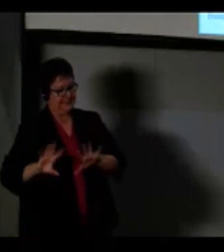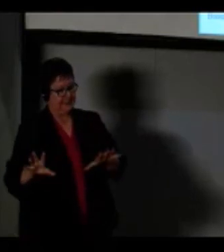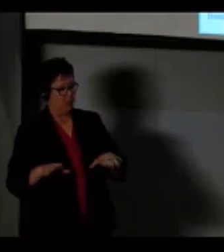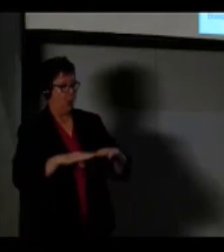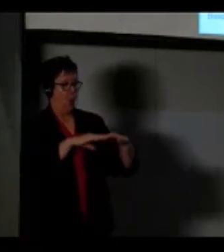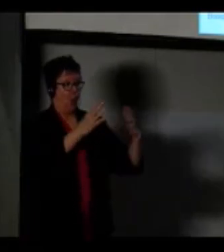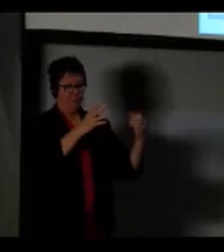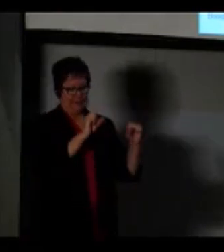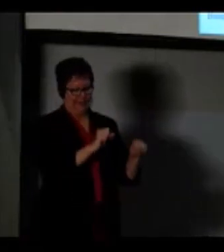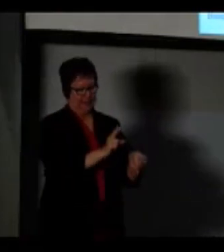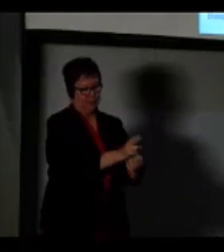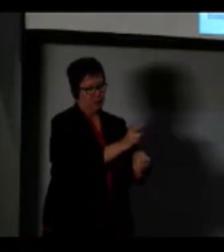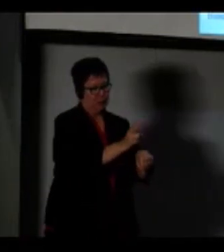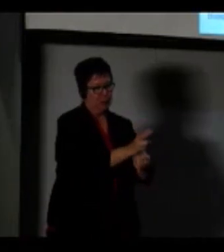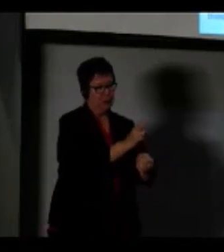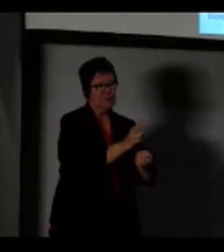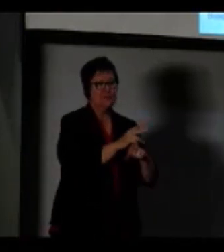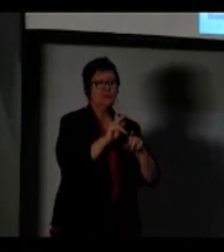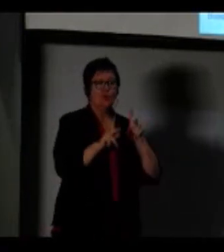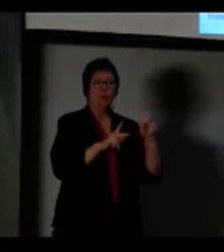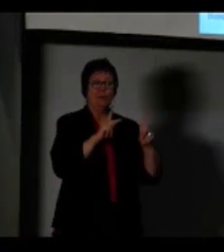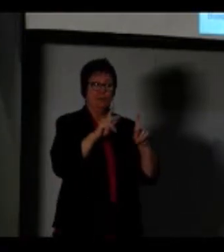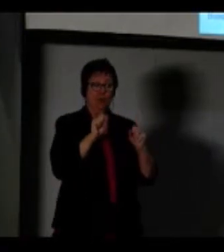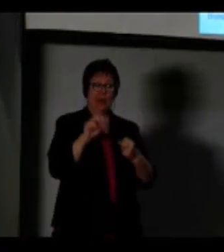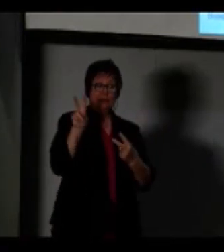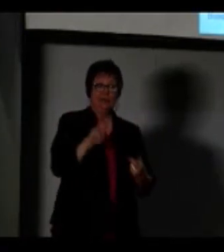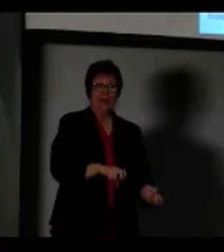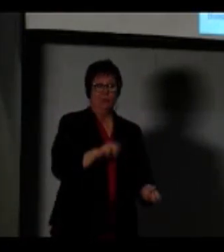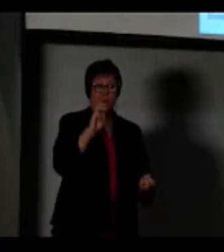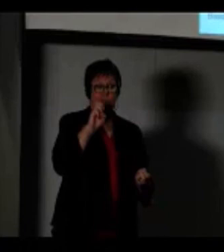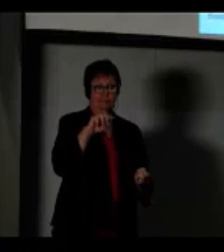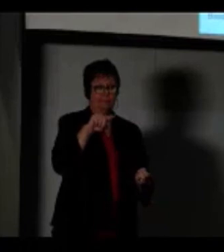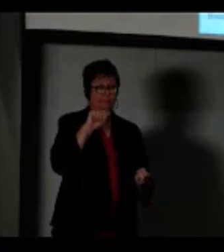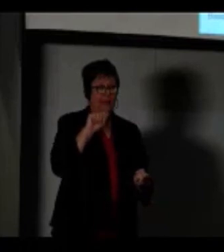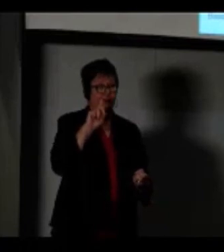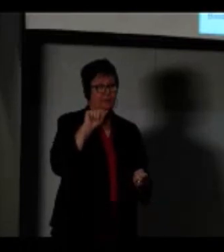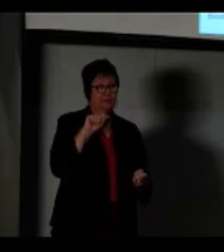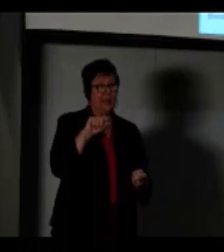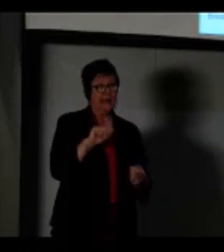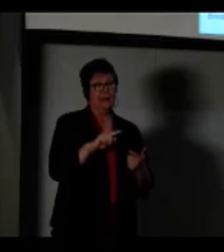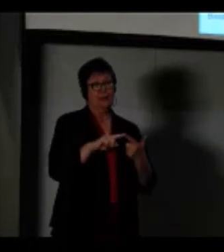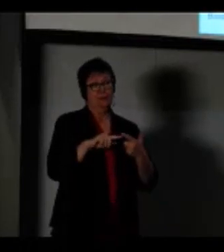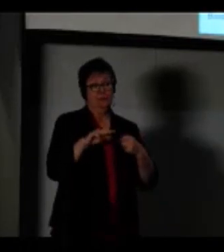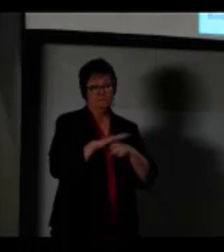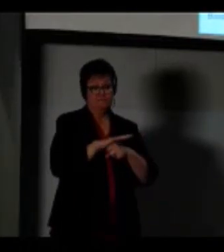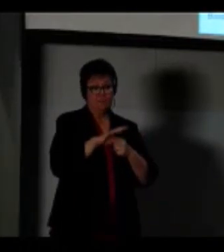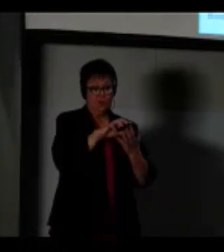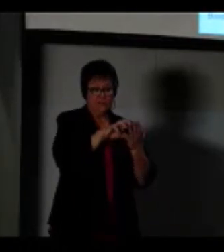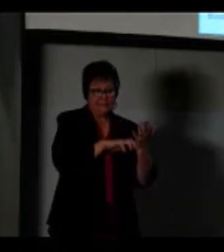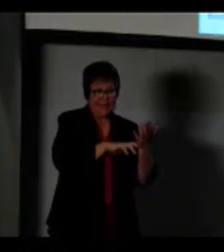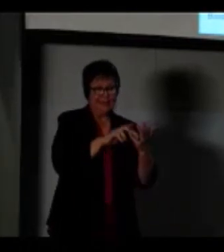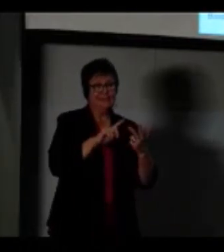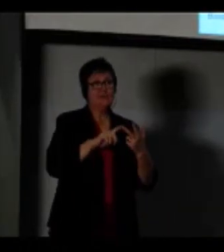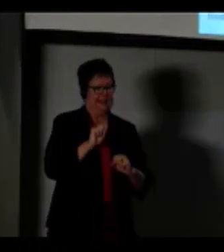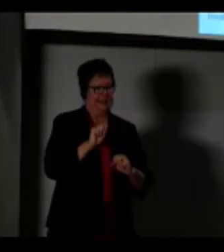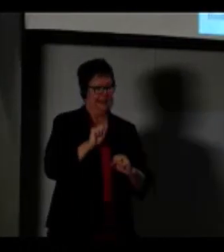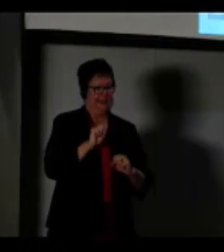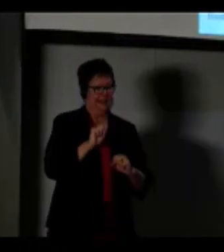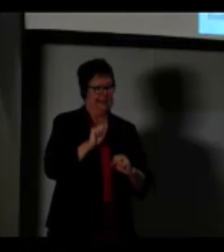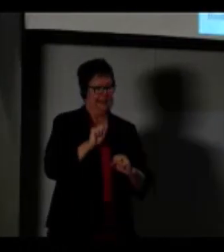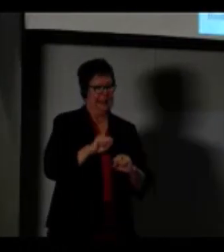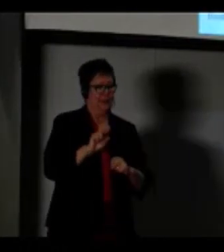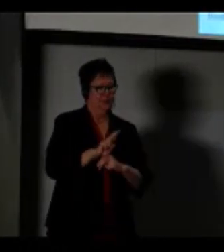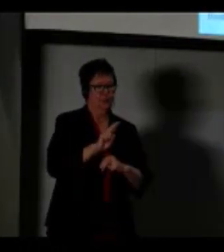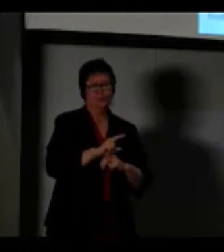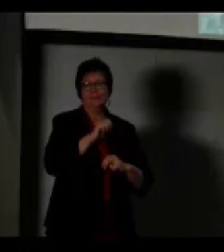available so that we can make available the metadata downloads, the full text downloads, and all of those types of different ways that machines can use these